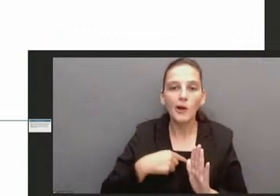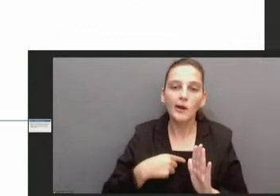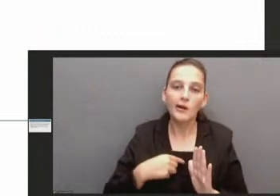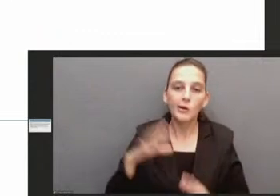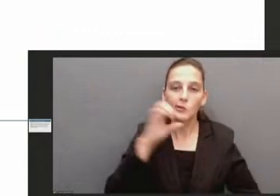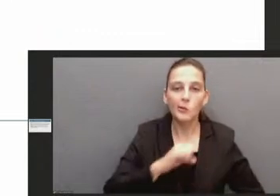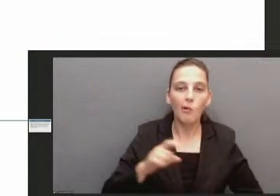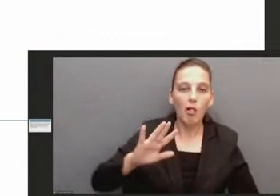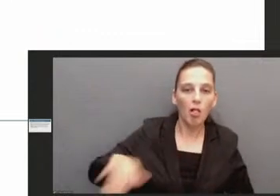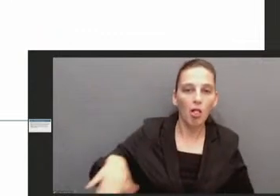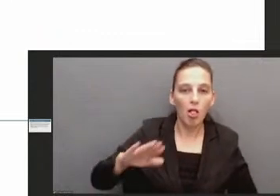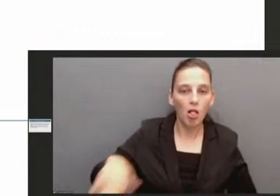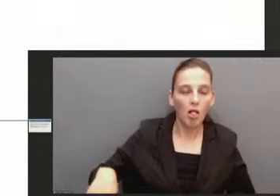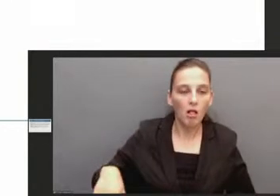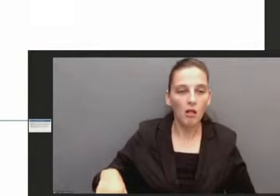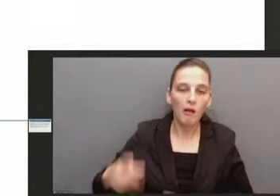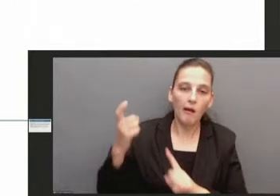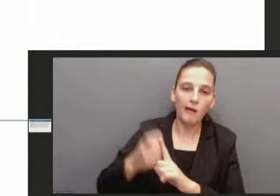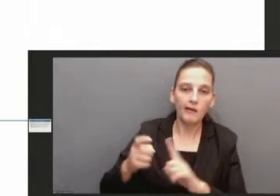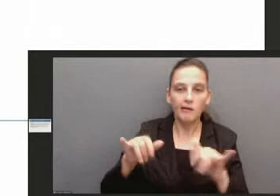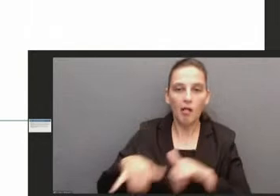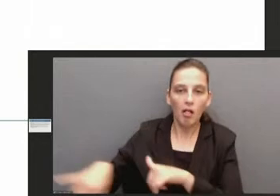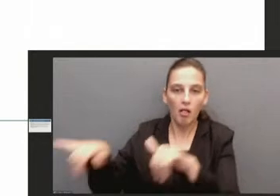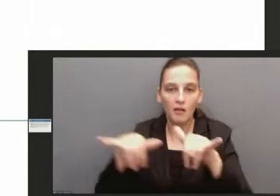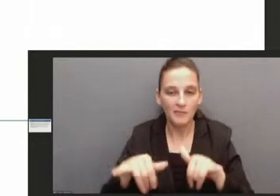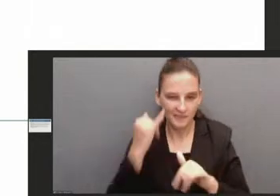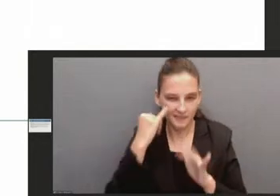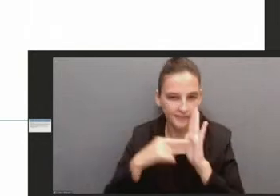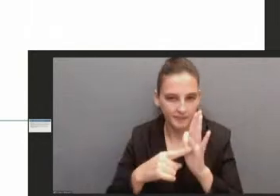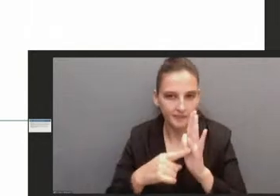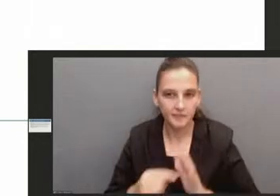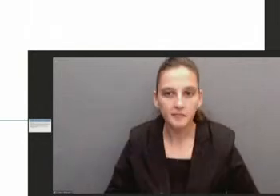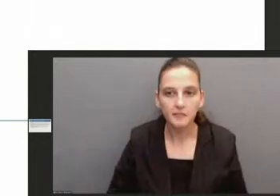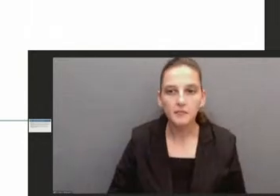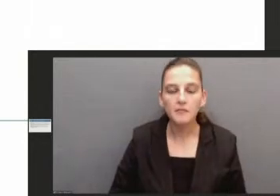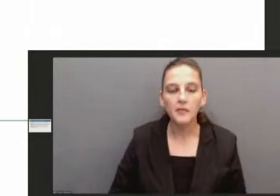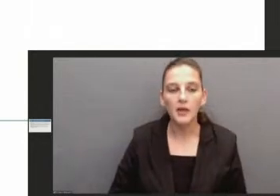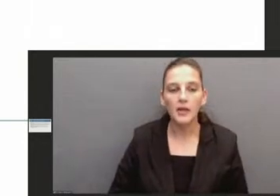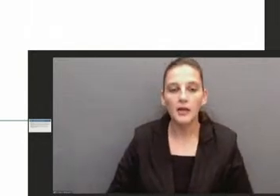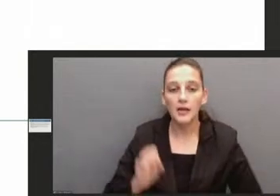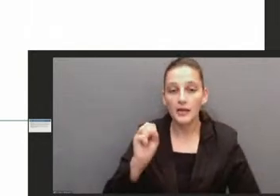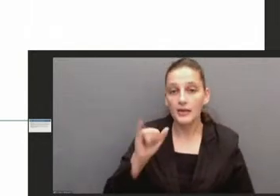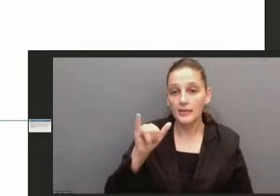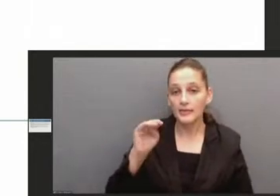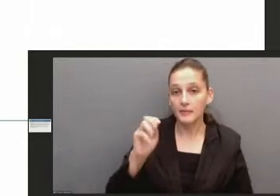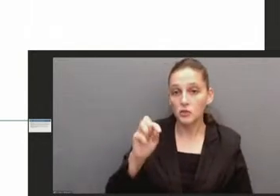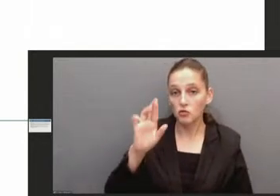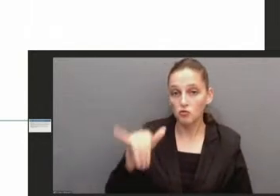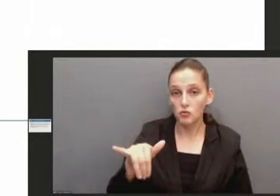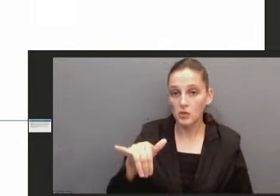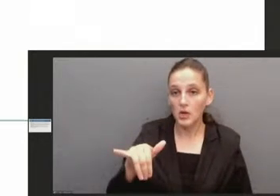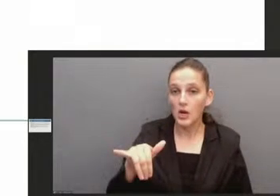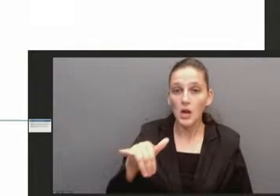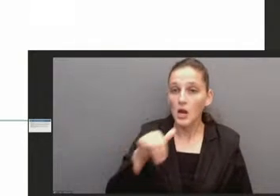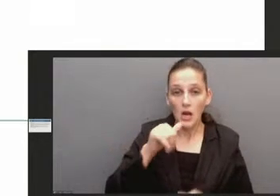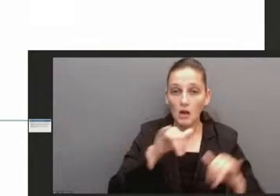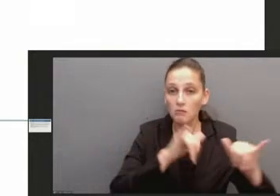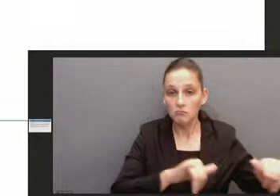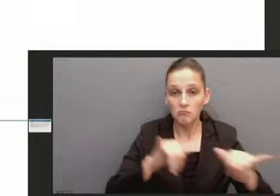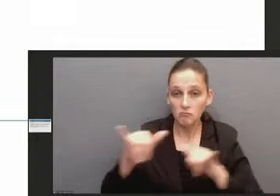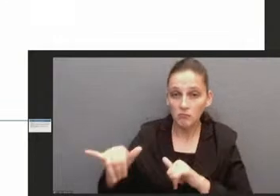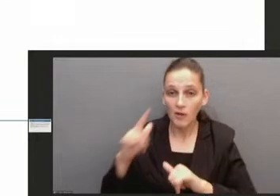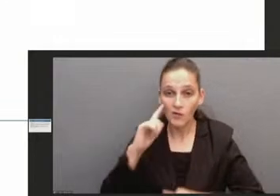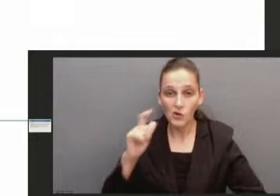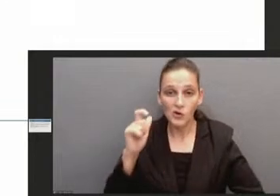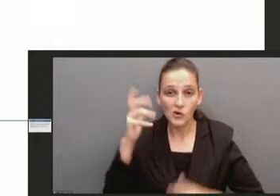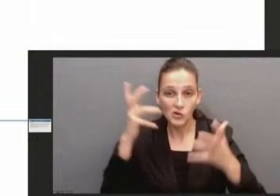we want to kind of bring up is with pulse oximetry, which is not as accurate for dark-skinned patients.